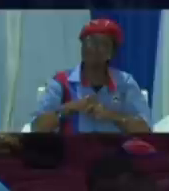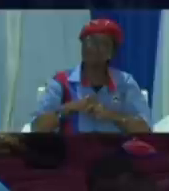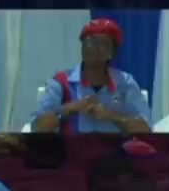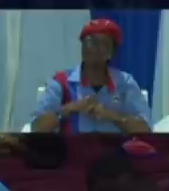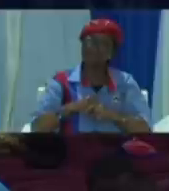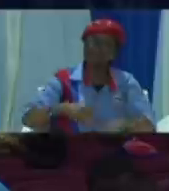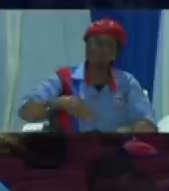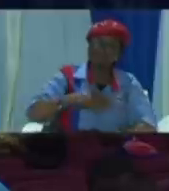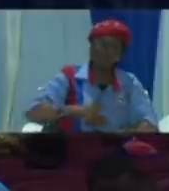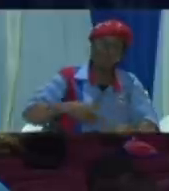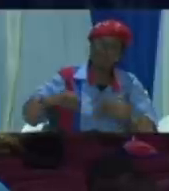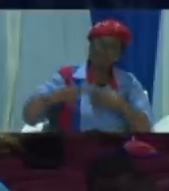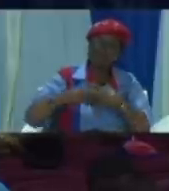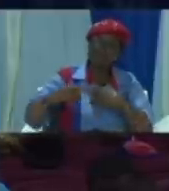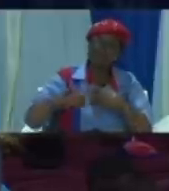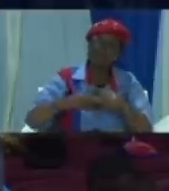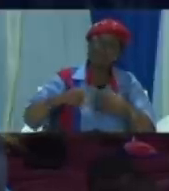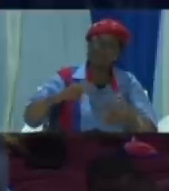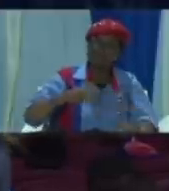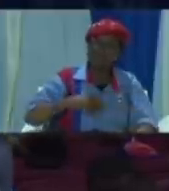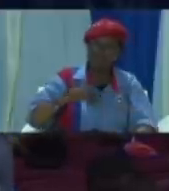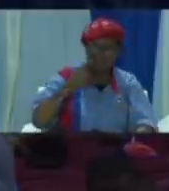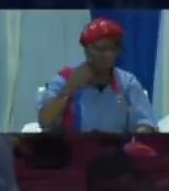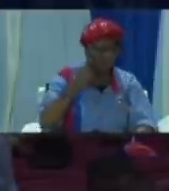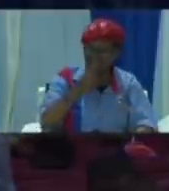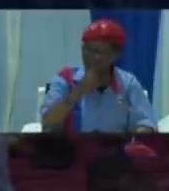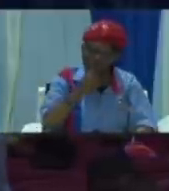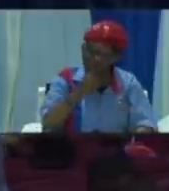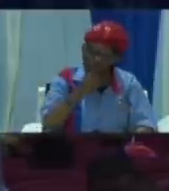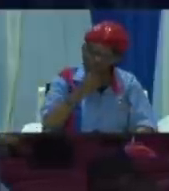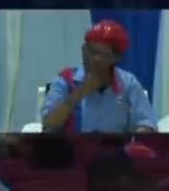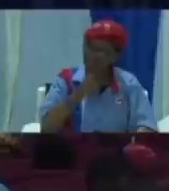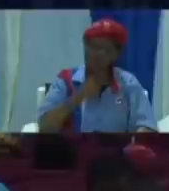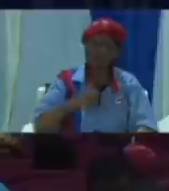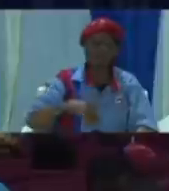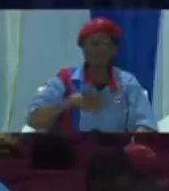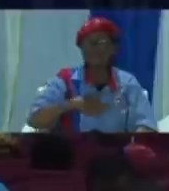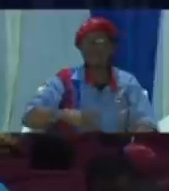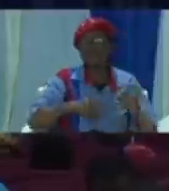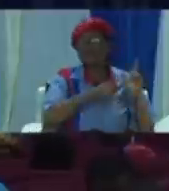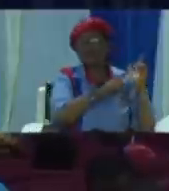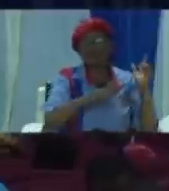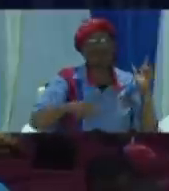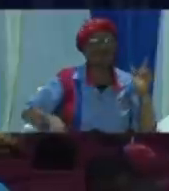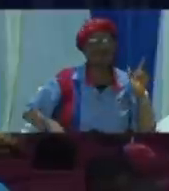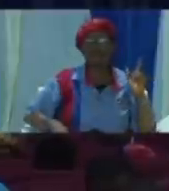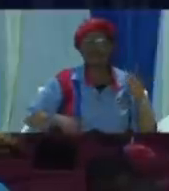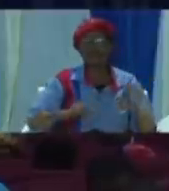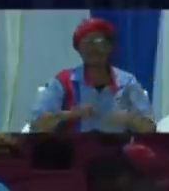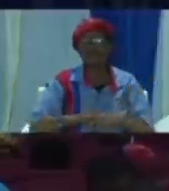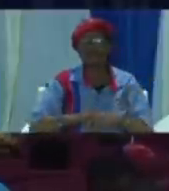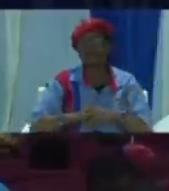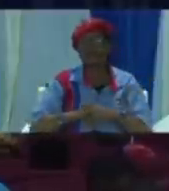please restore my sight. Jọwọ mu oju mi bọ sipo.